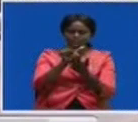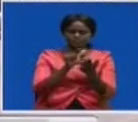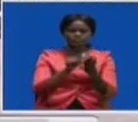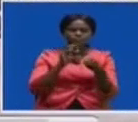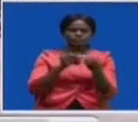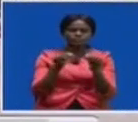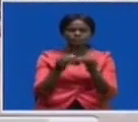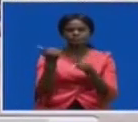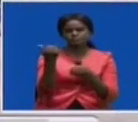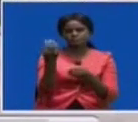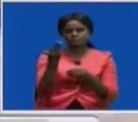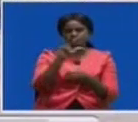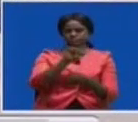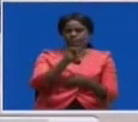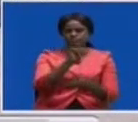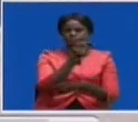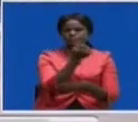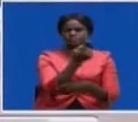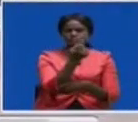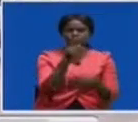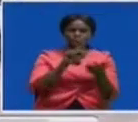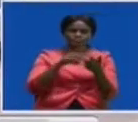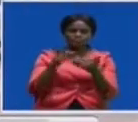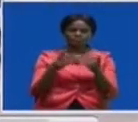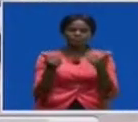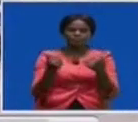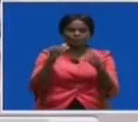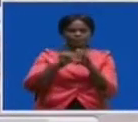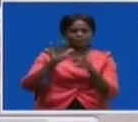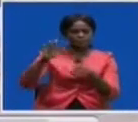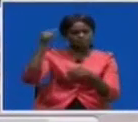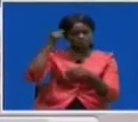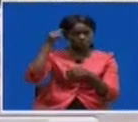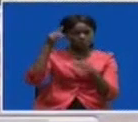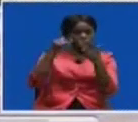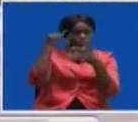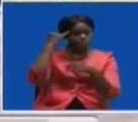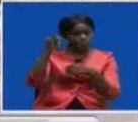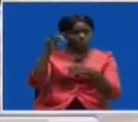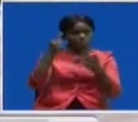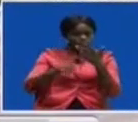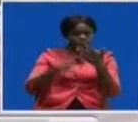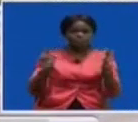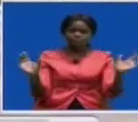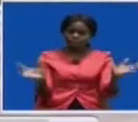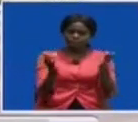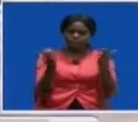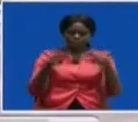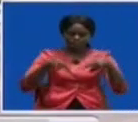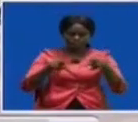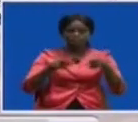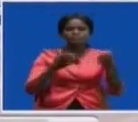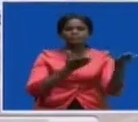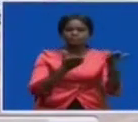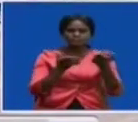14 of 2011. The program is part of government's initiative to enhance resources for road maintenance in the